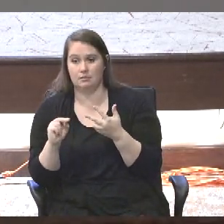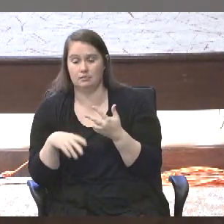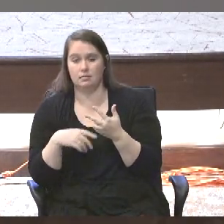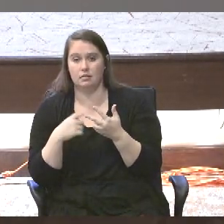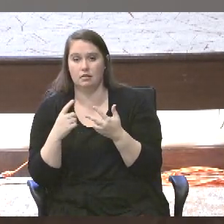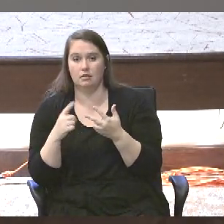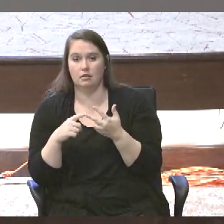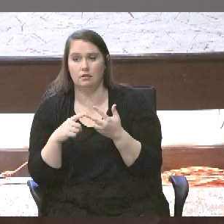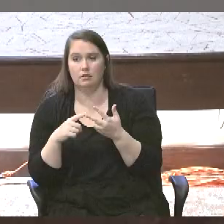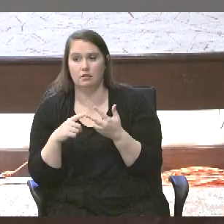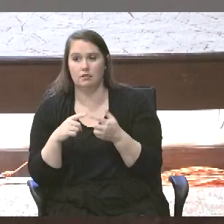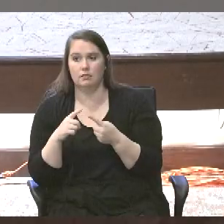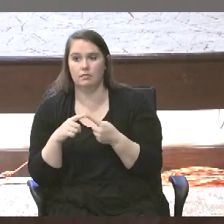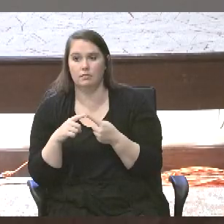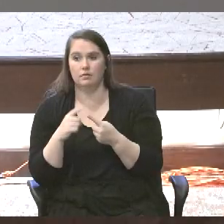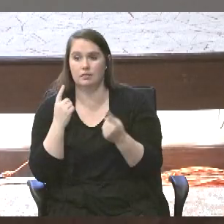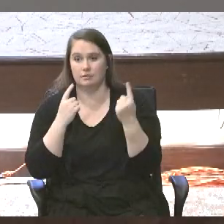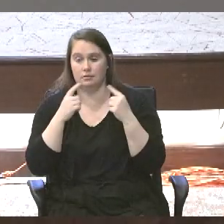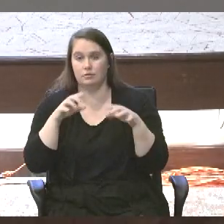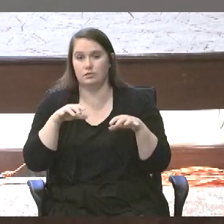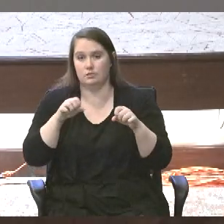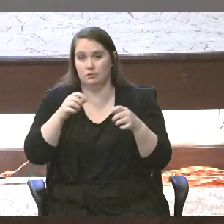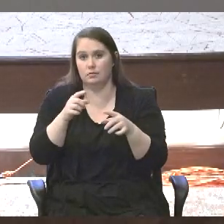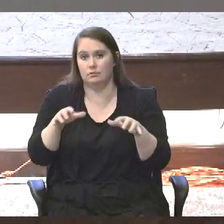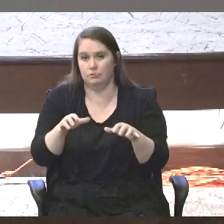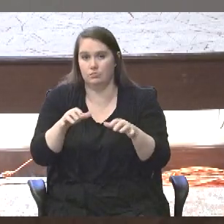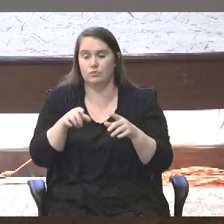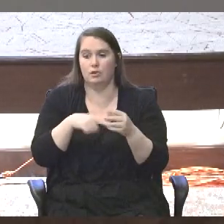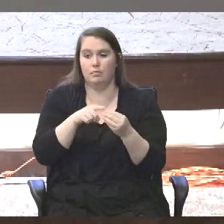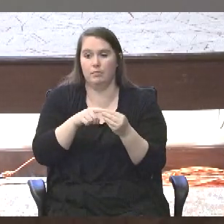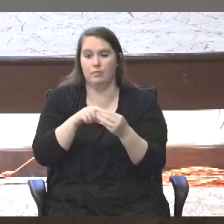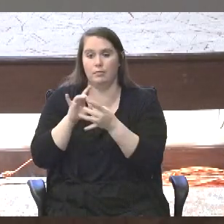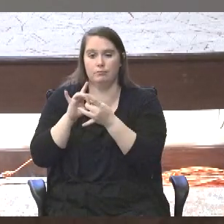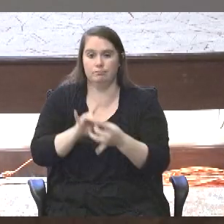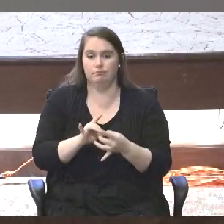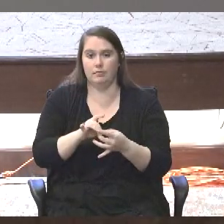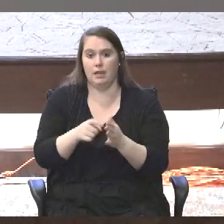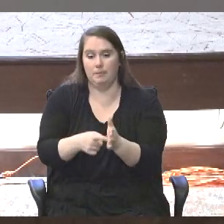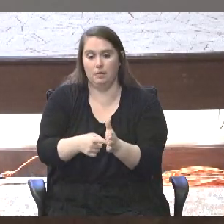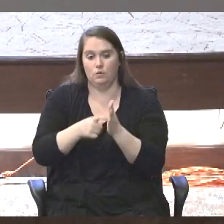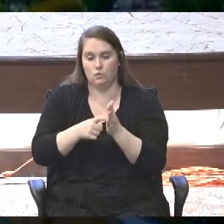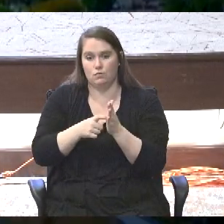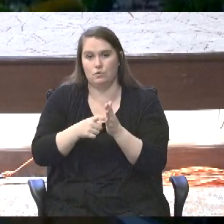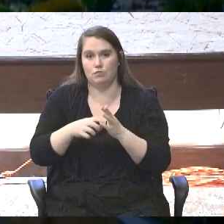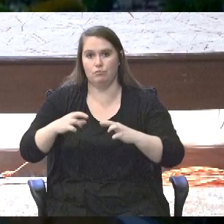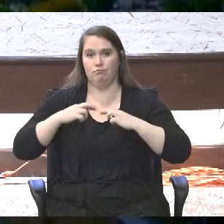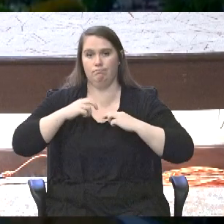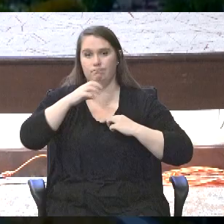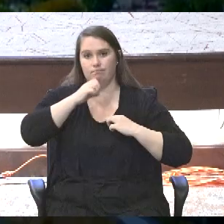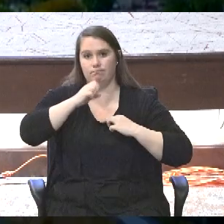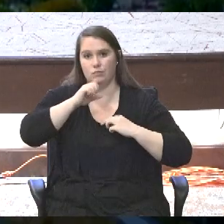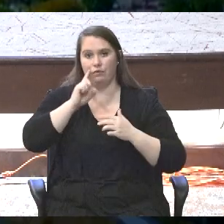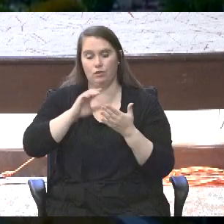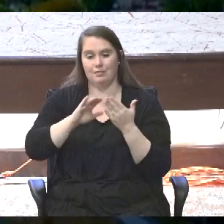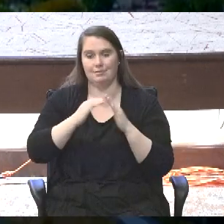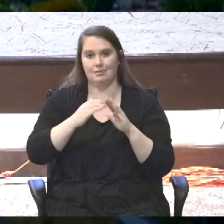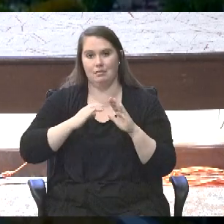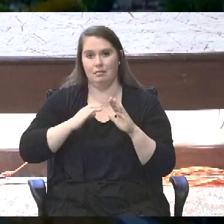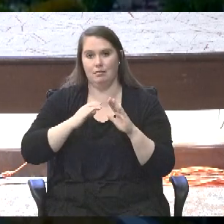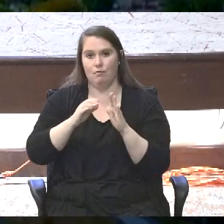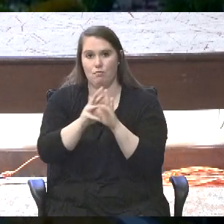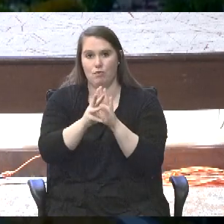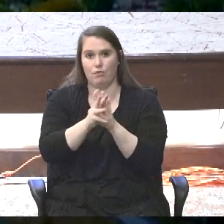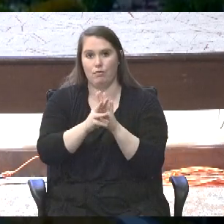reading, to consider repealing Section 18131 regarding the mandatory retirement age for City of Waco police and